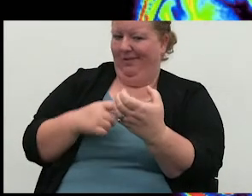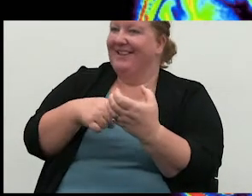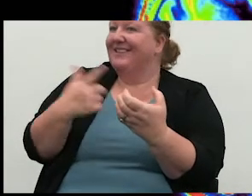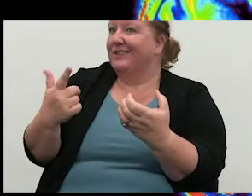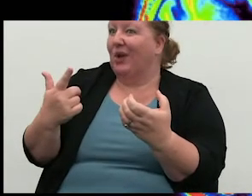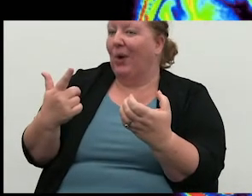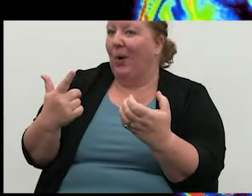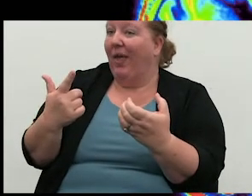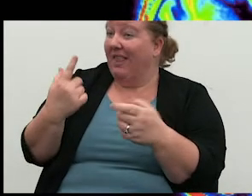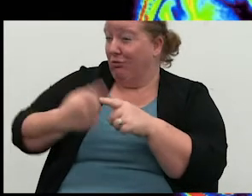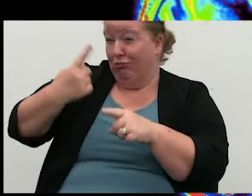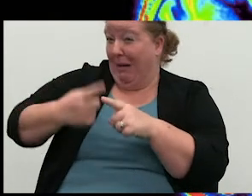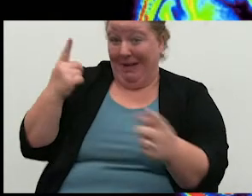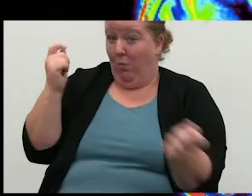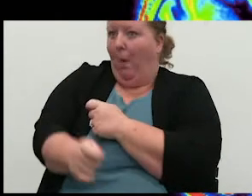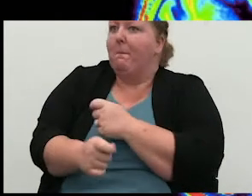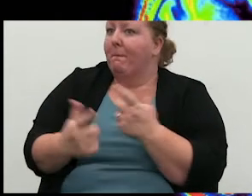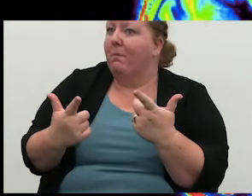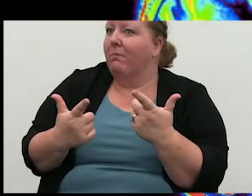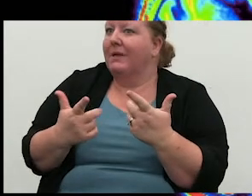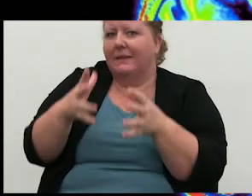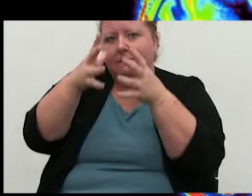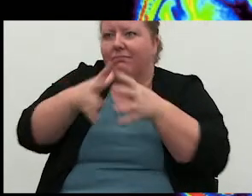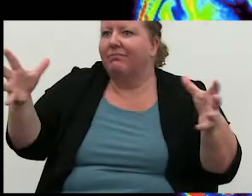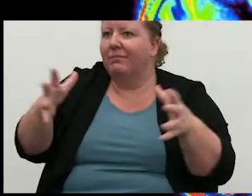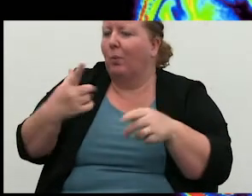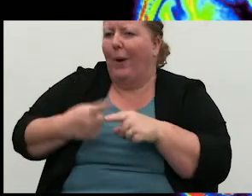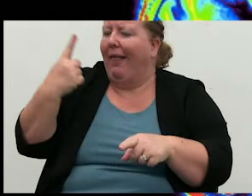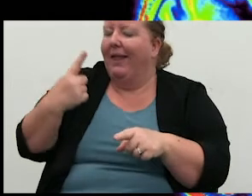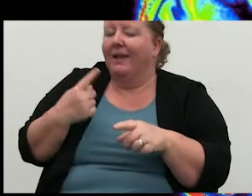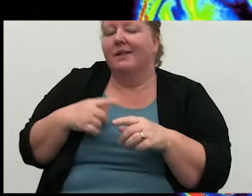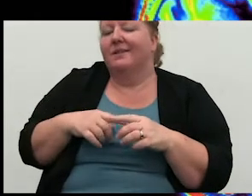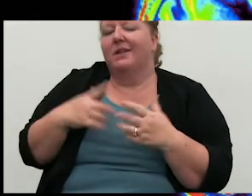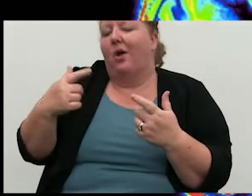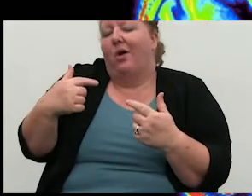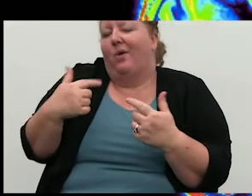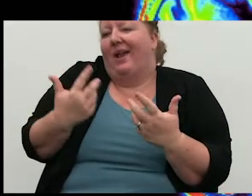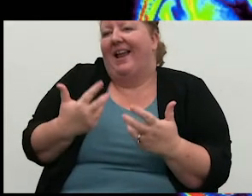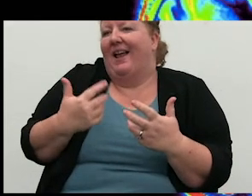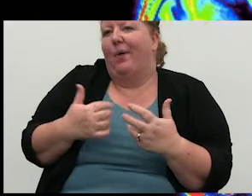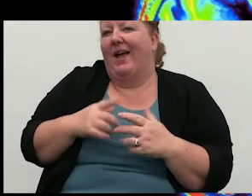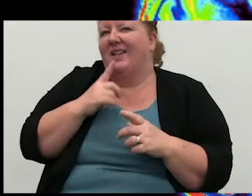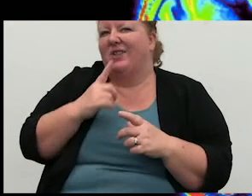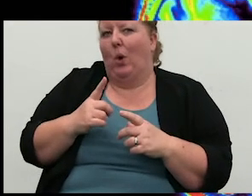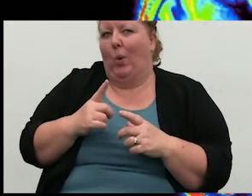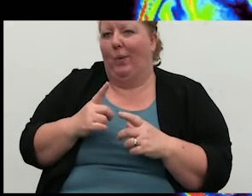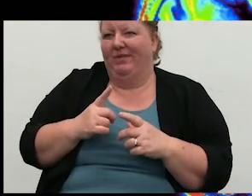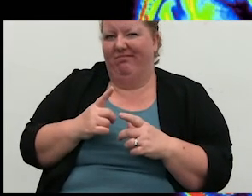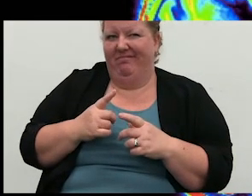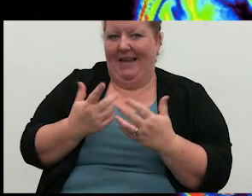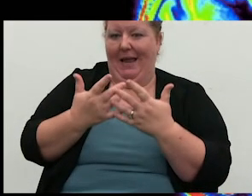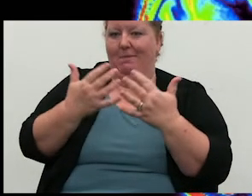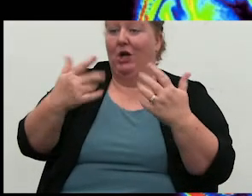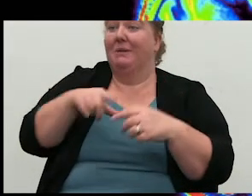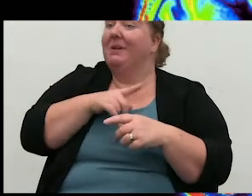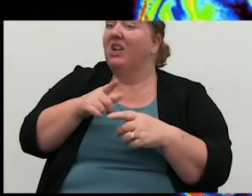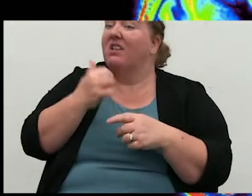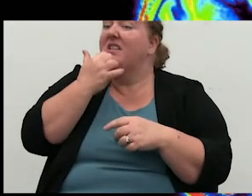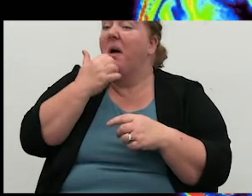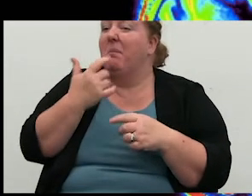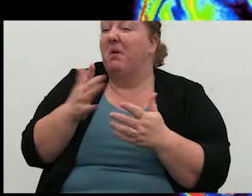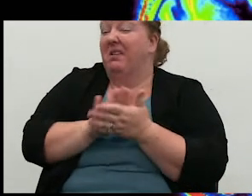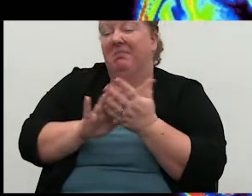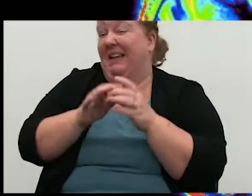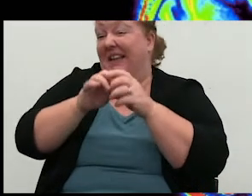of how rapidly it's all expanding. So I no longer try to say, this is how much, because the numbers just become